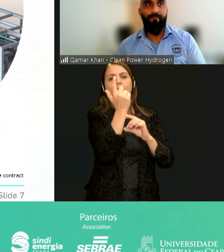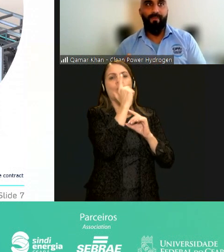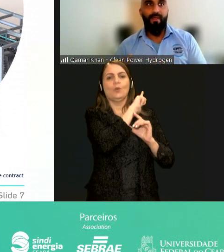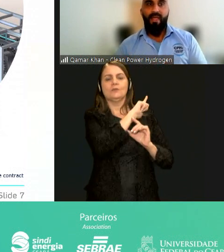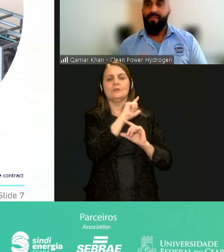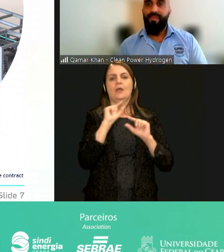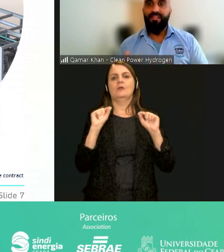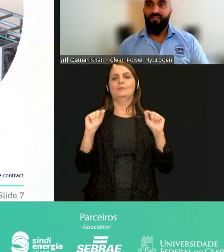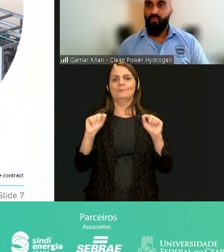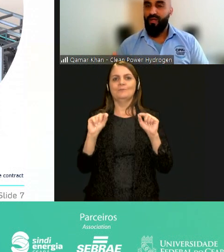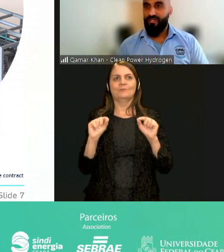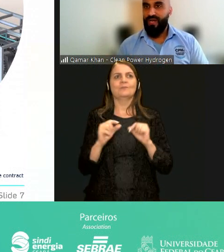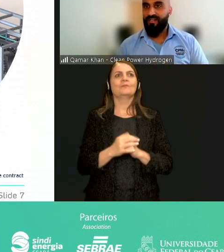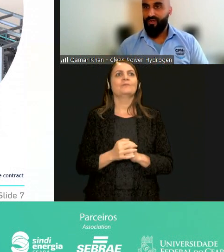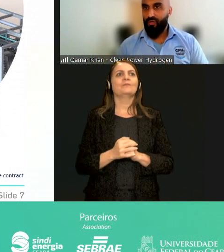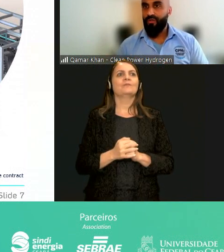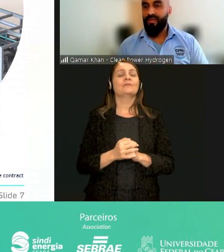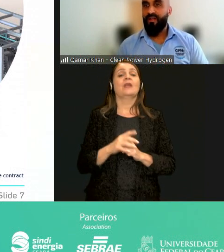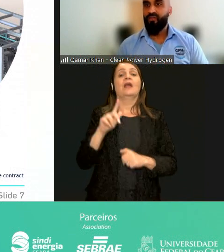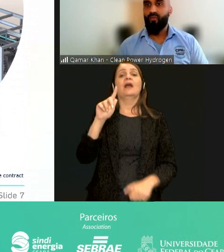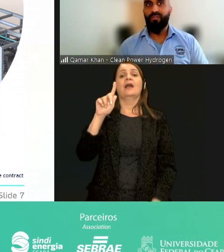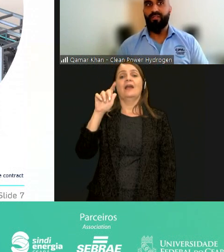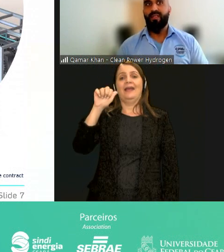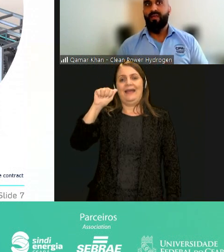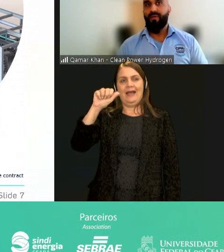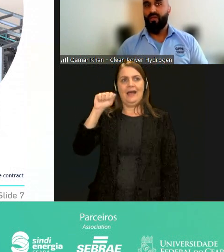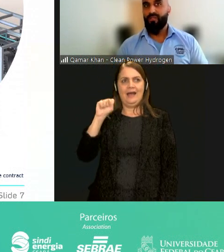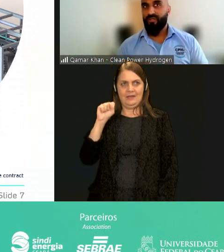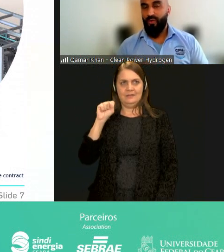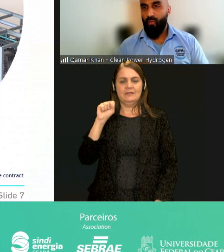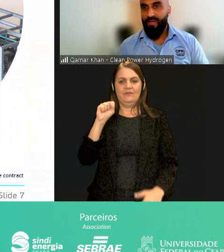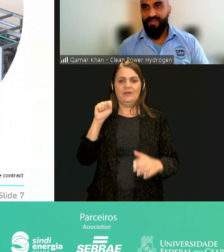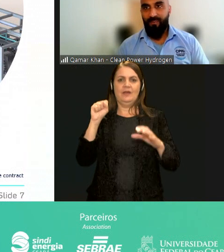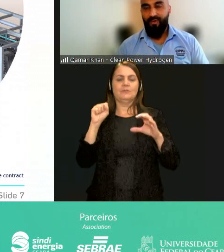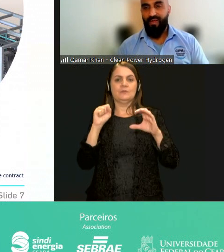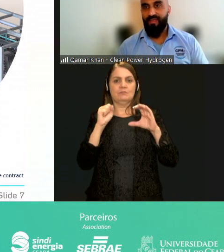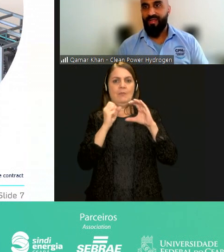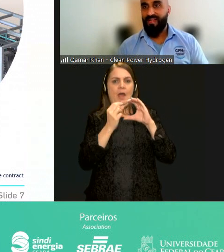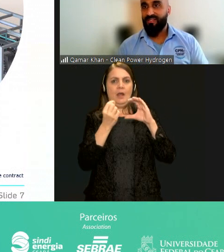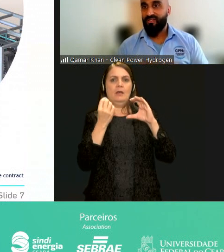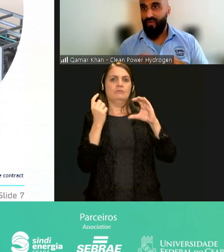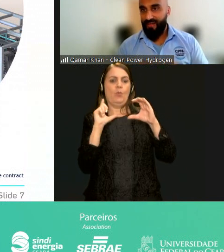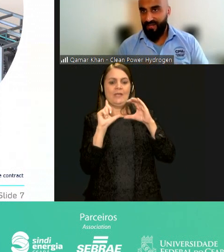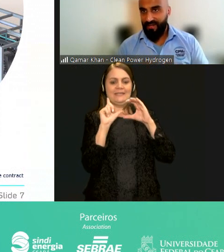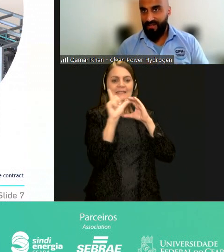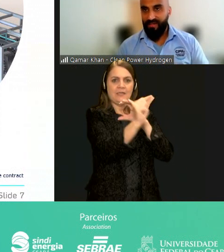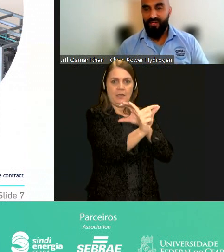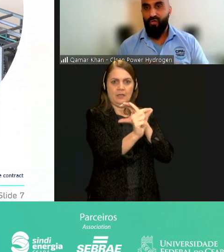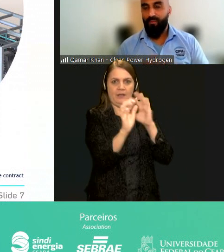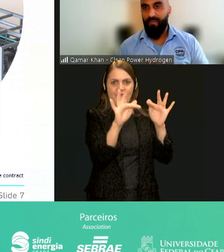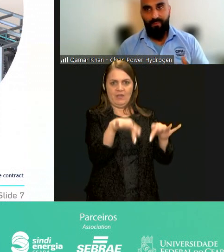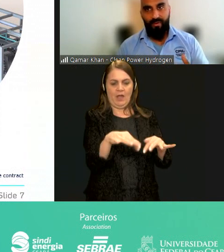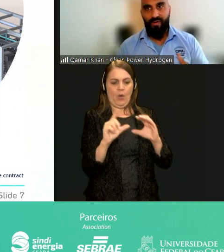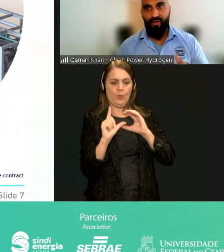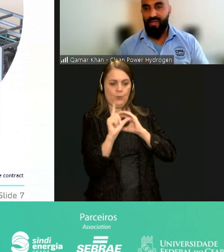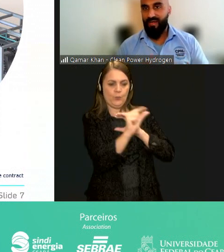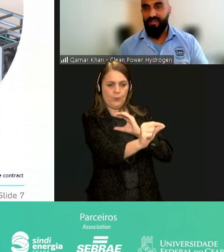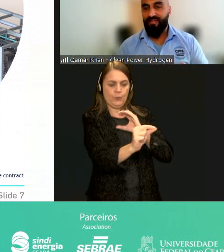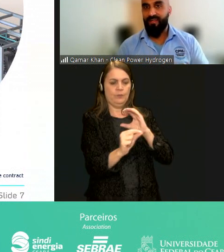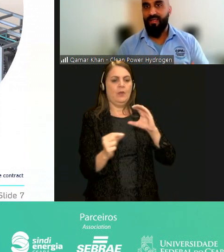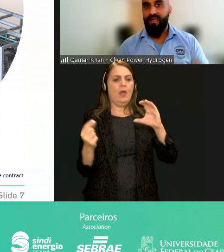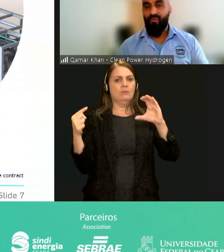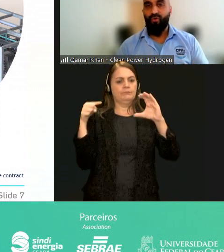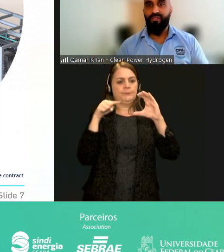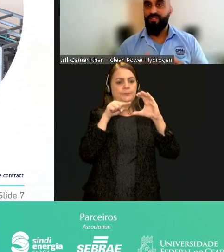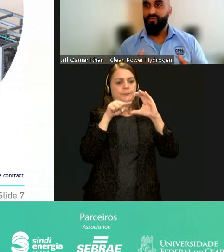output. And this is what attracted Northern Irish Water. Because we separate the gases cryogenically, there's no membrane or